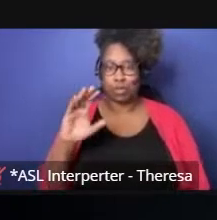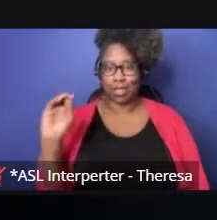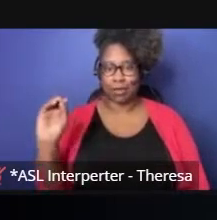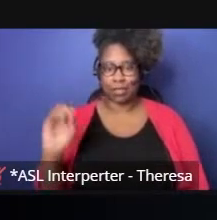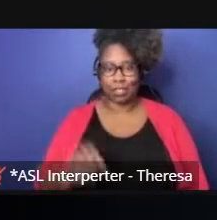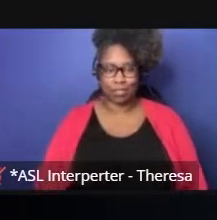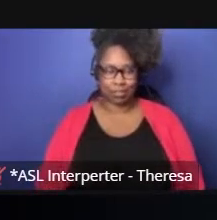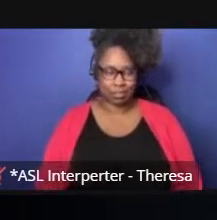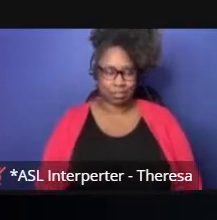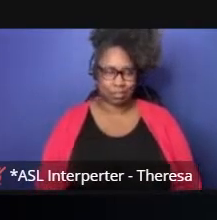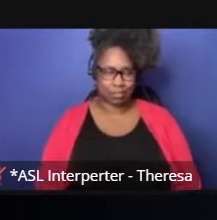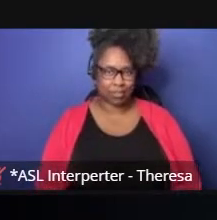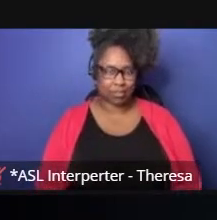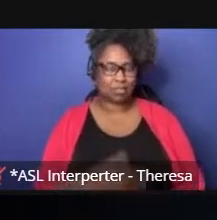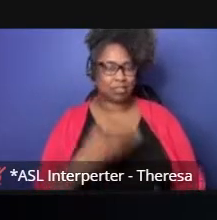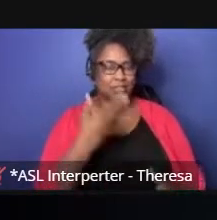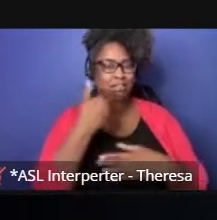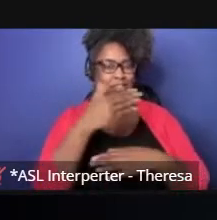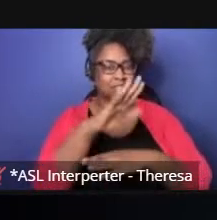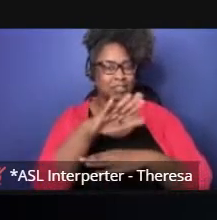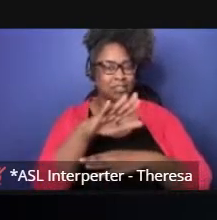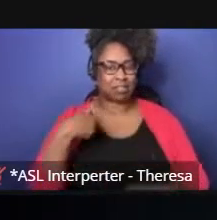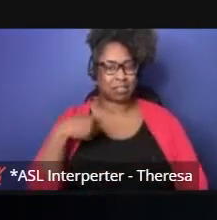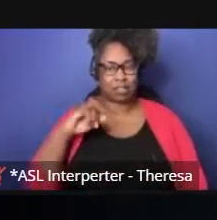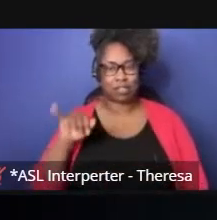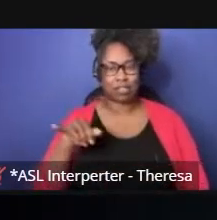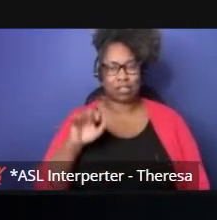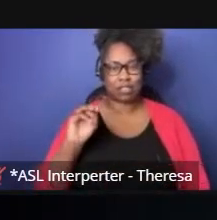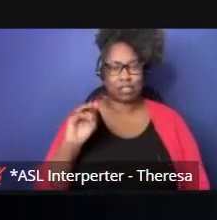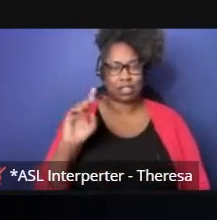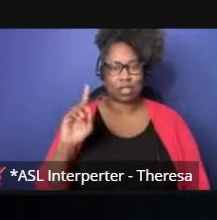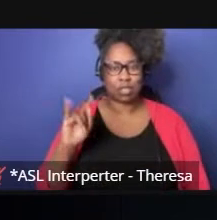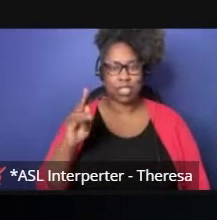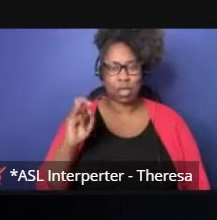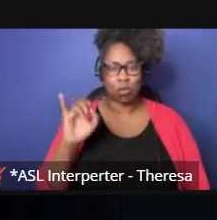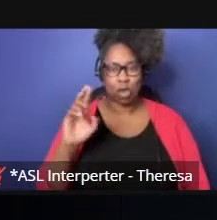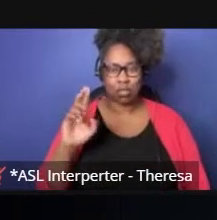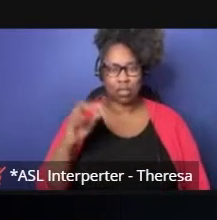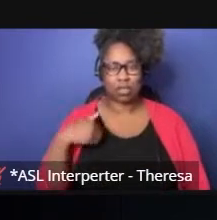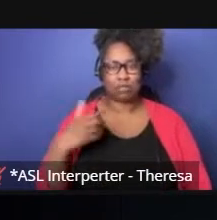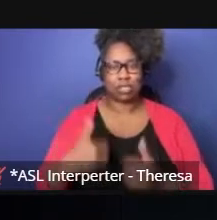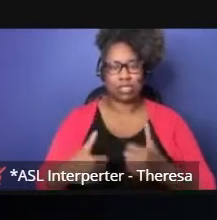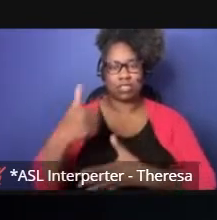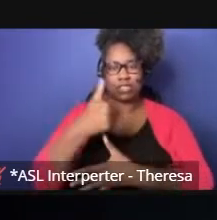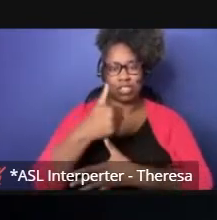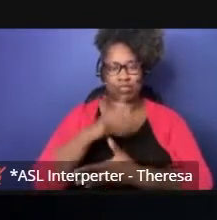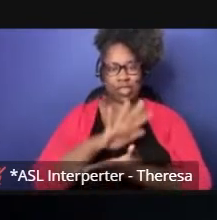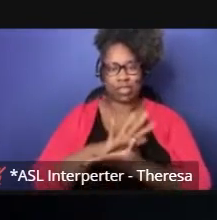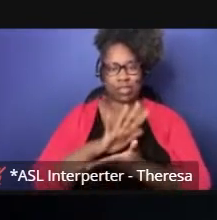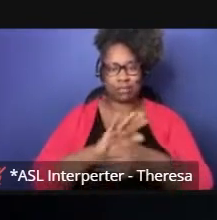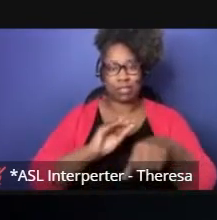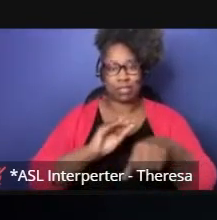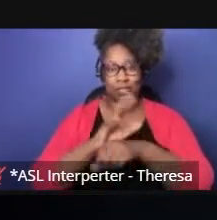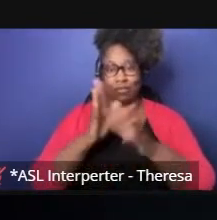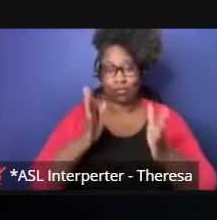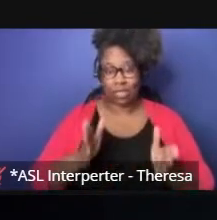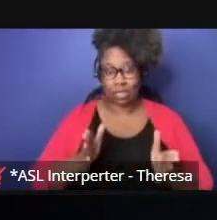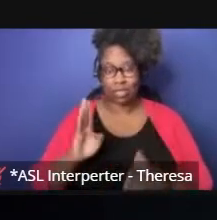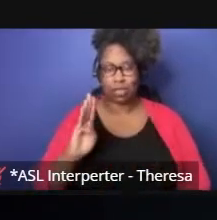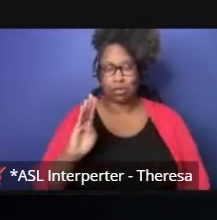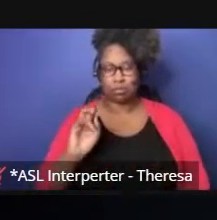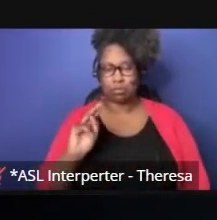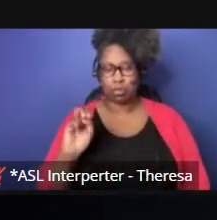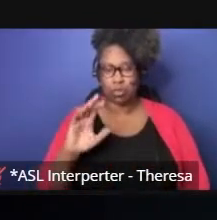All right, good afternoon, everybody. I'm Jim Detweiler. I'm the Chief Academic Officer in Boone County Schools. We are really learning a lot